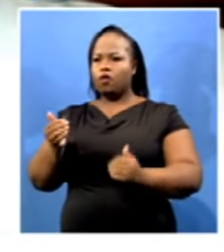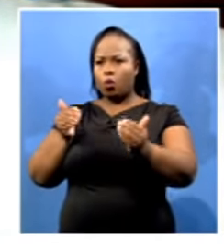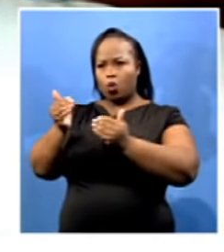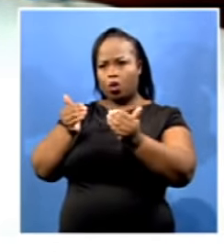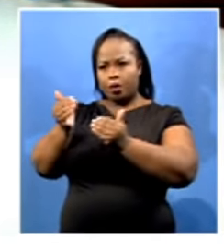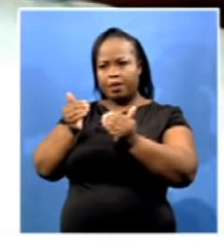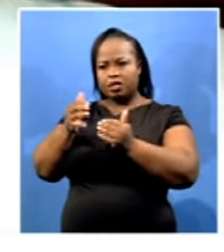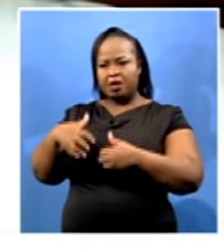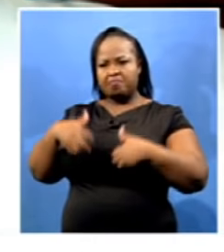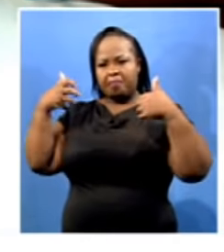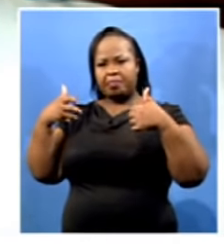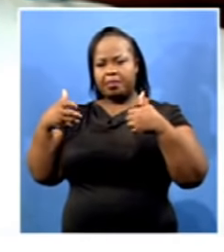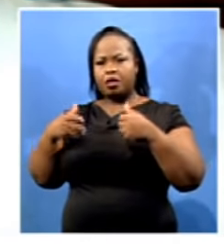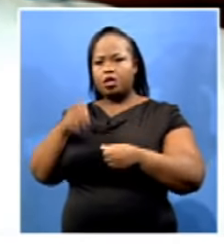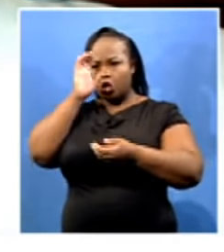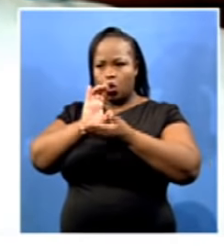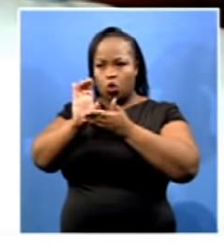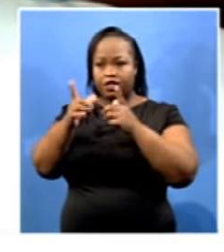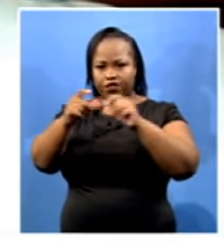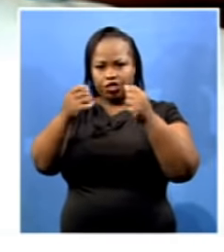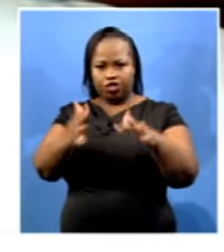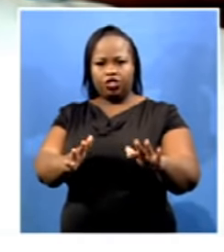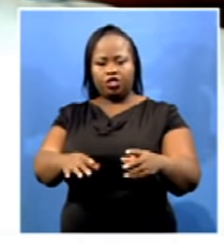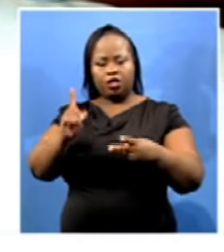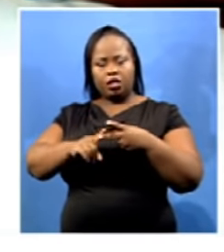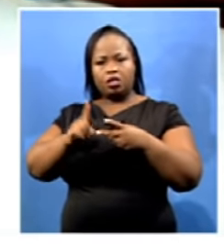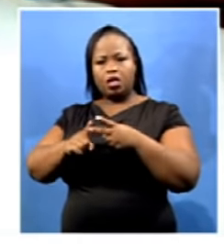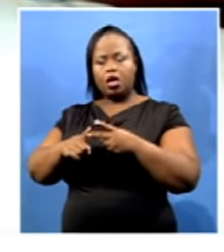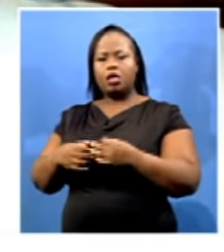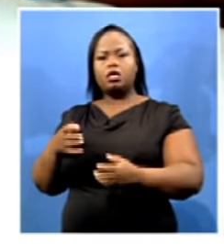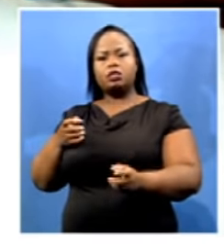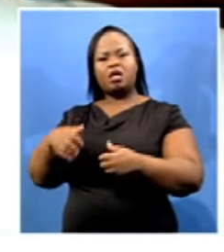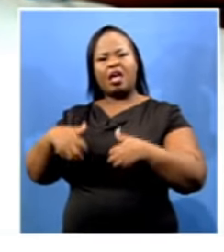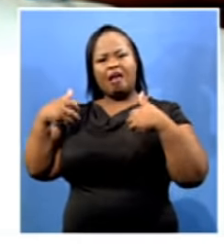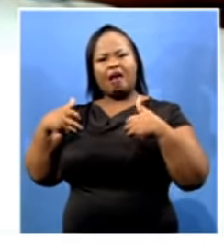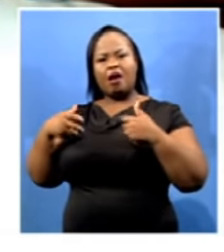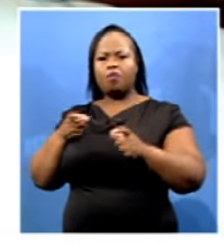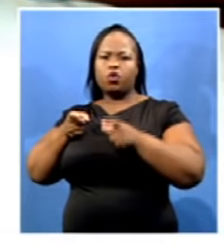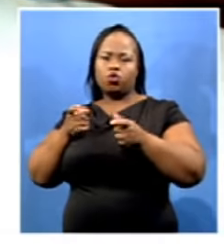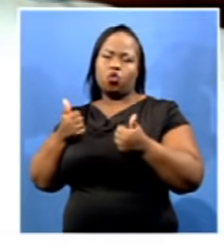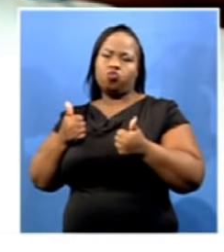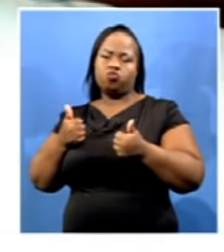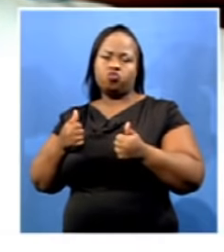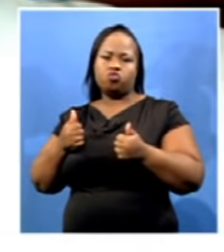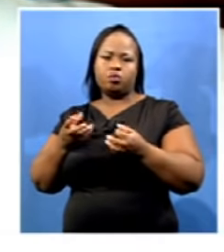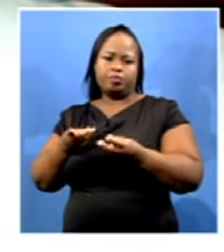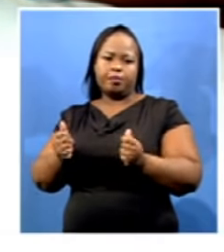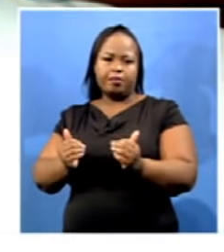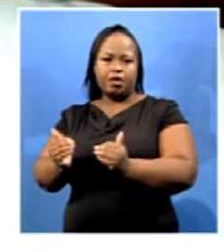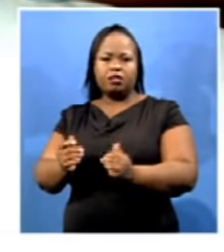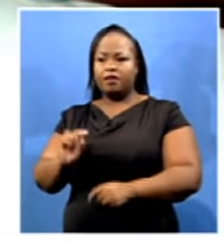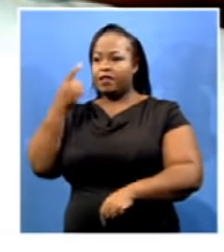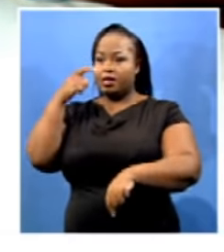courses and that he has his anger under control, and he's a